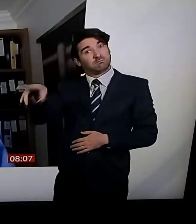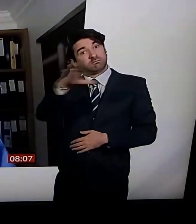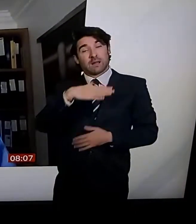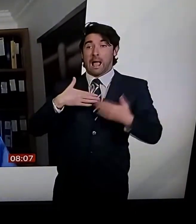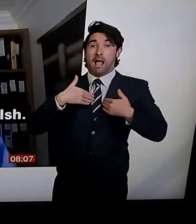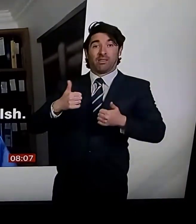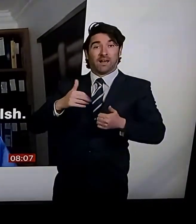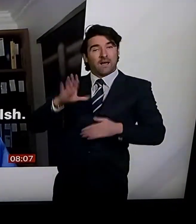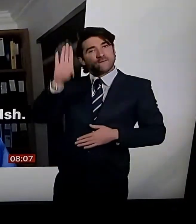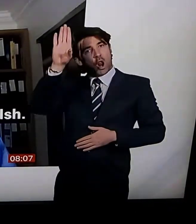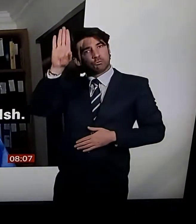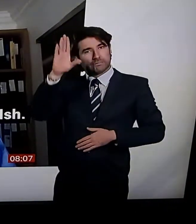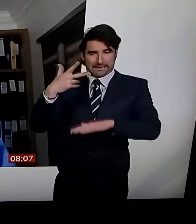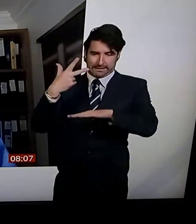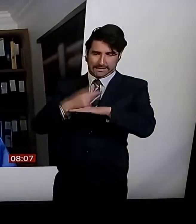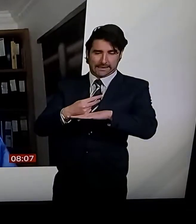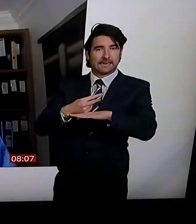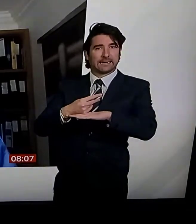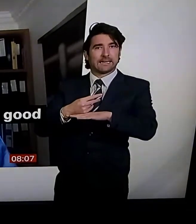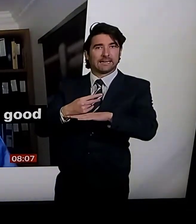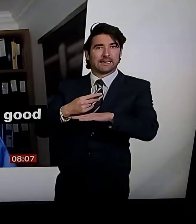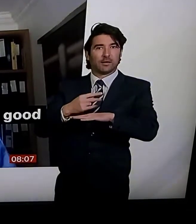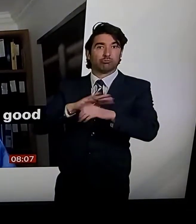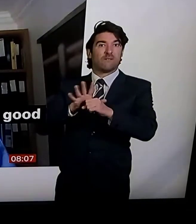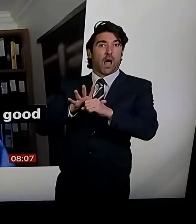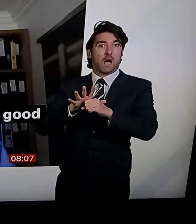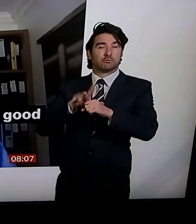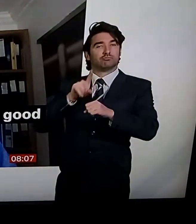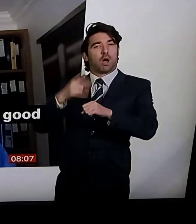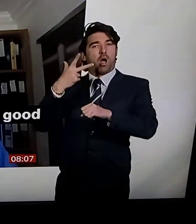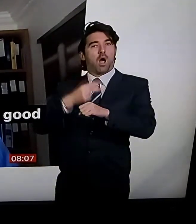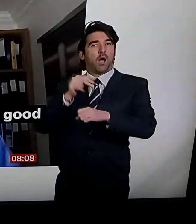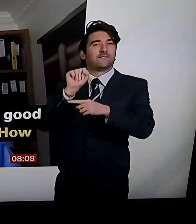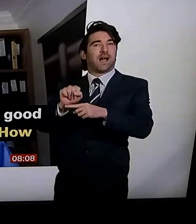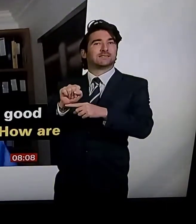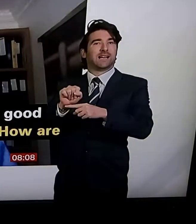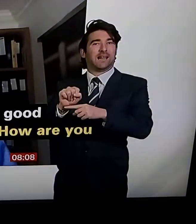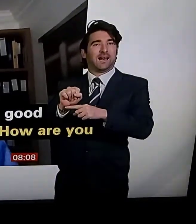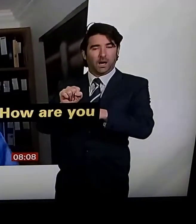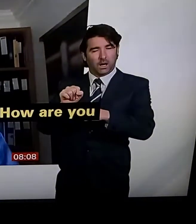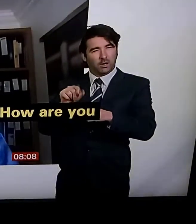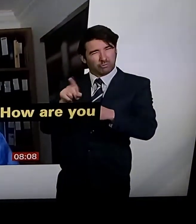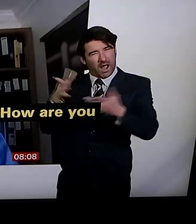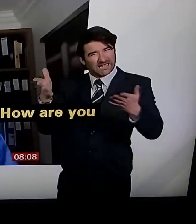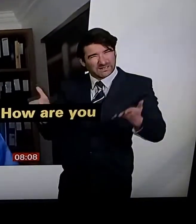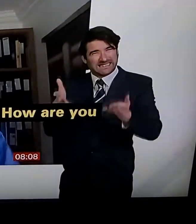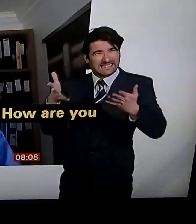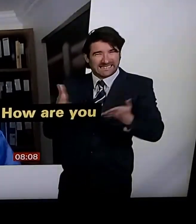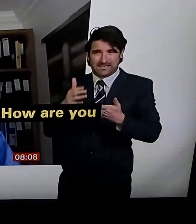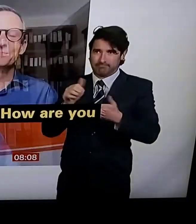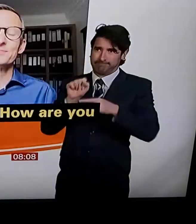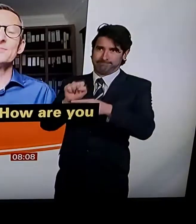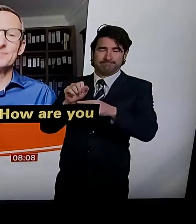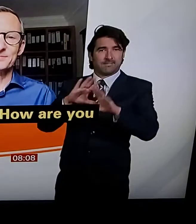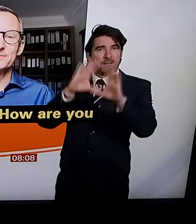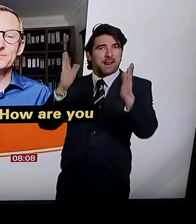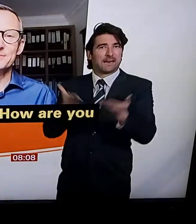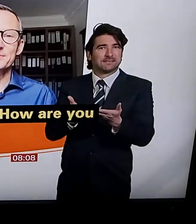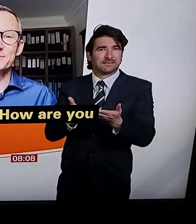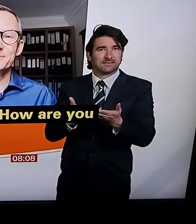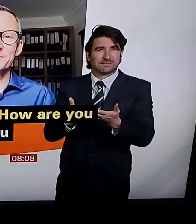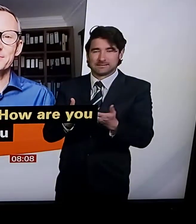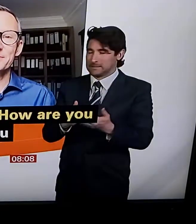temperatures for most states, but it will be another very mild night, sitting in the teens as we go into tomorrow morning. So will be a warm enough